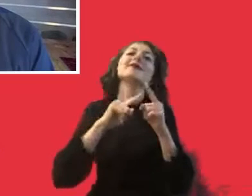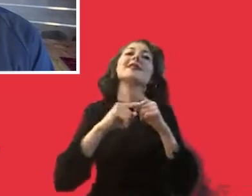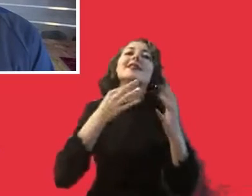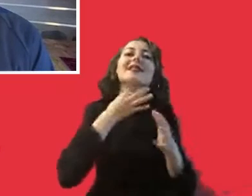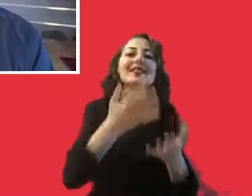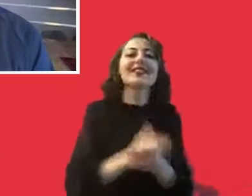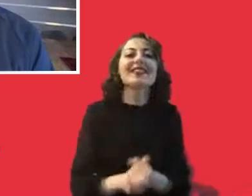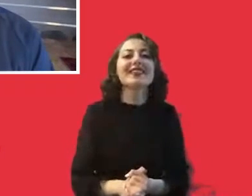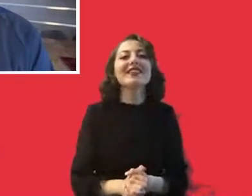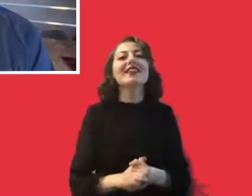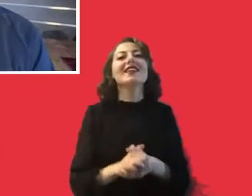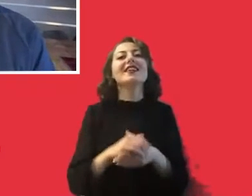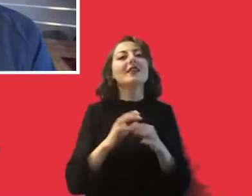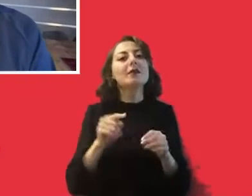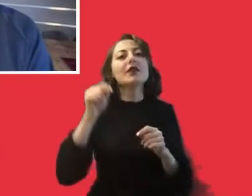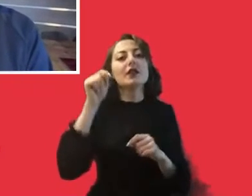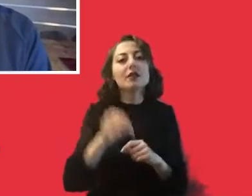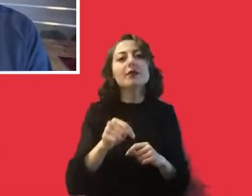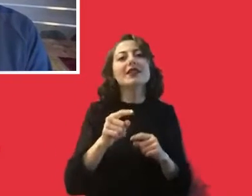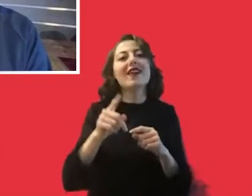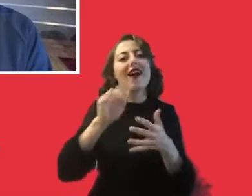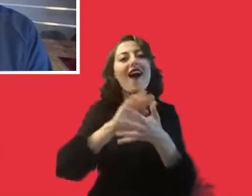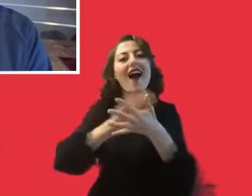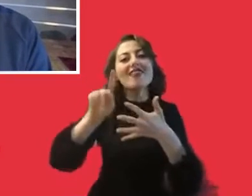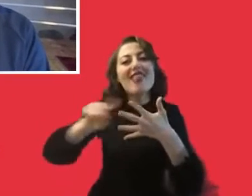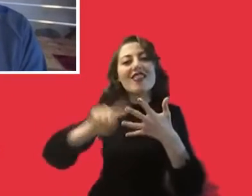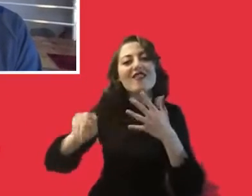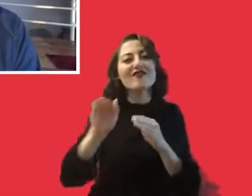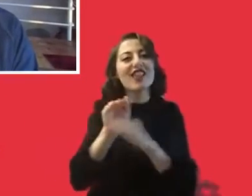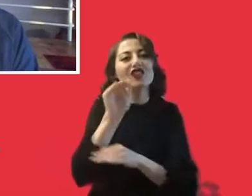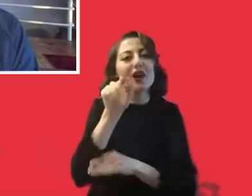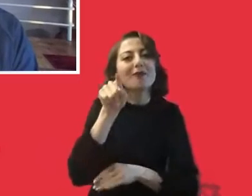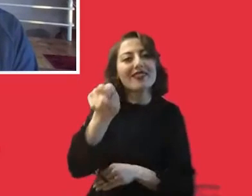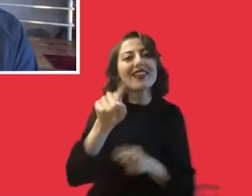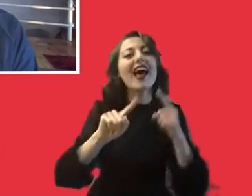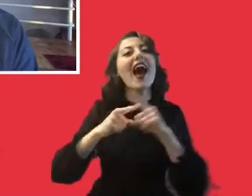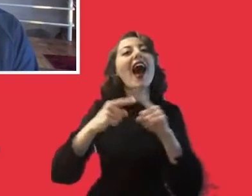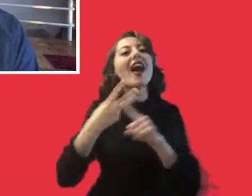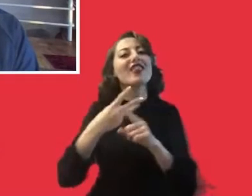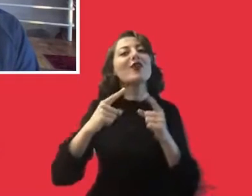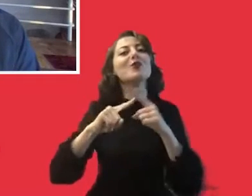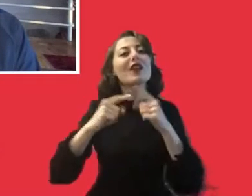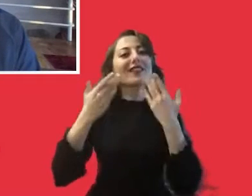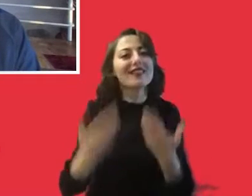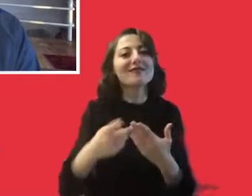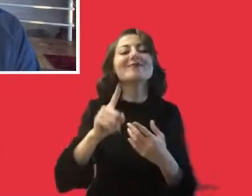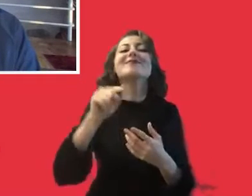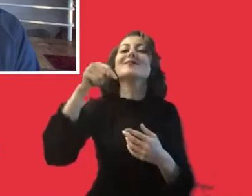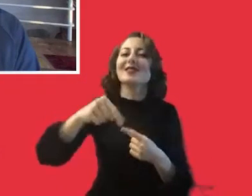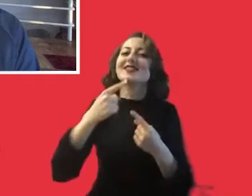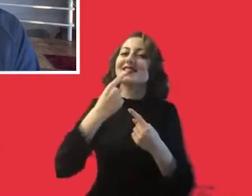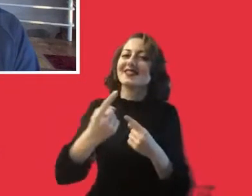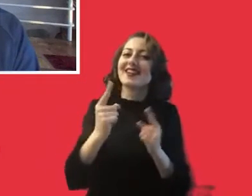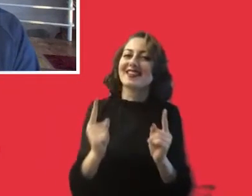now I would love to give the floor to Ercan TUTAL from AYDER.